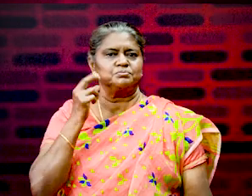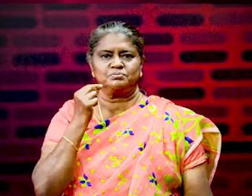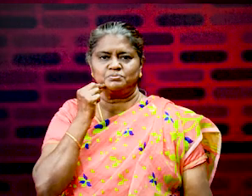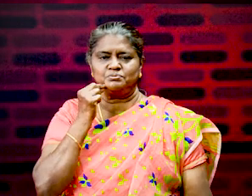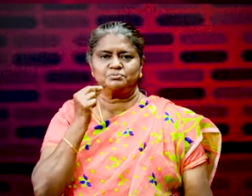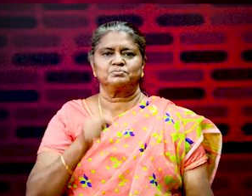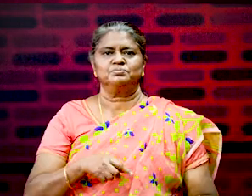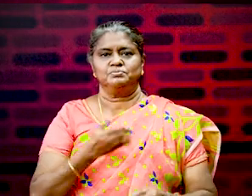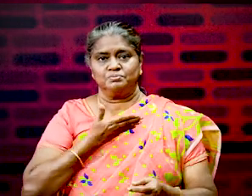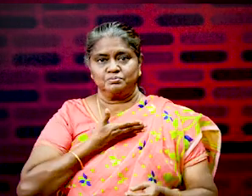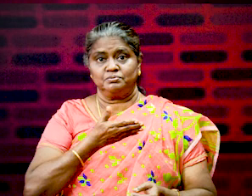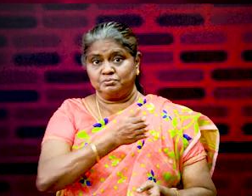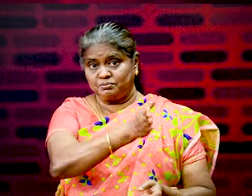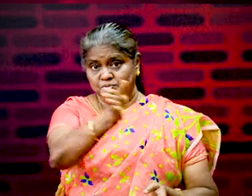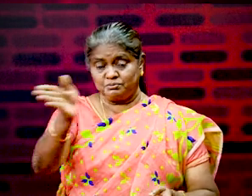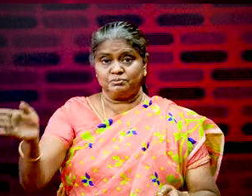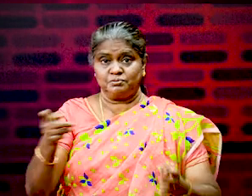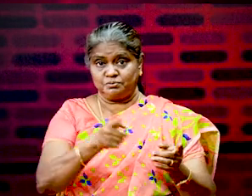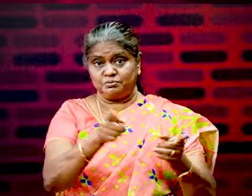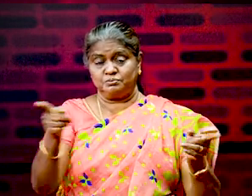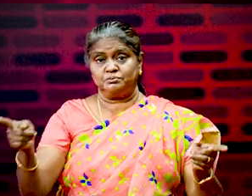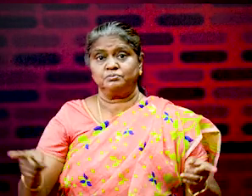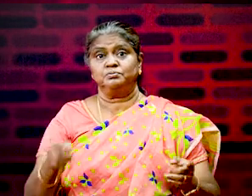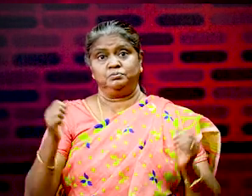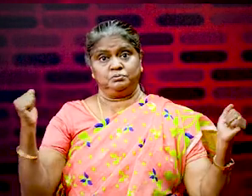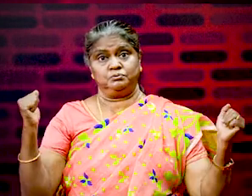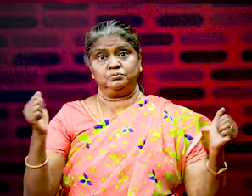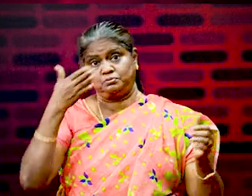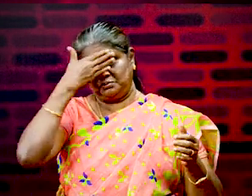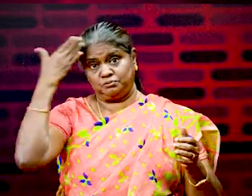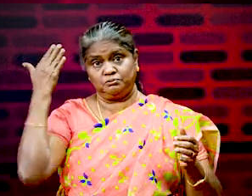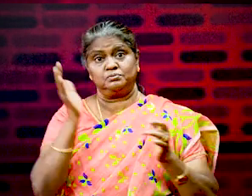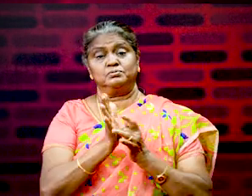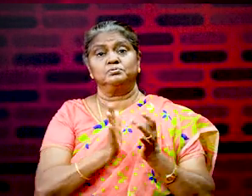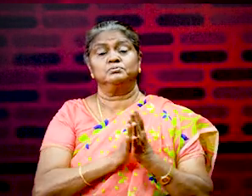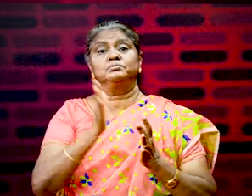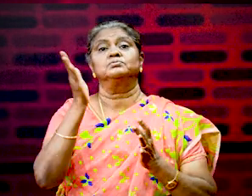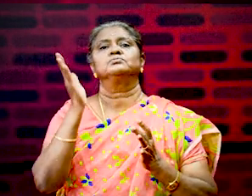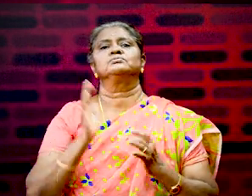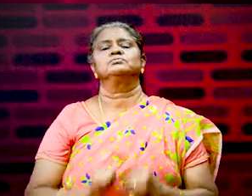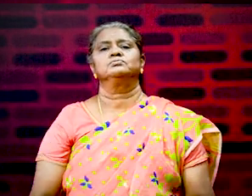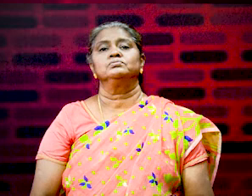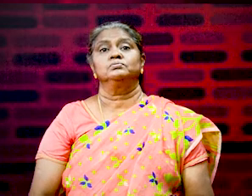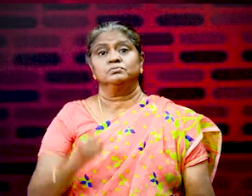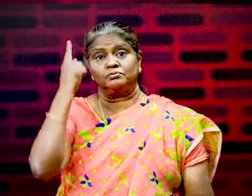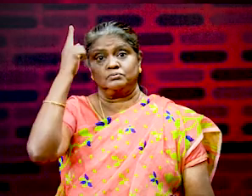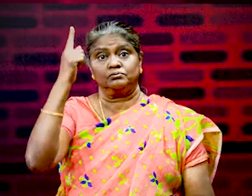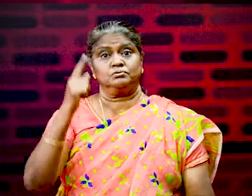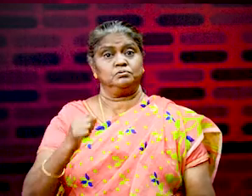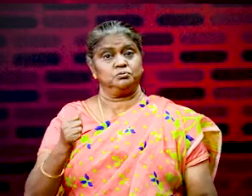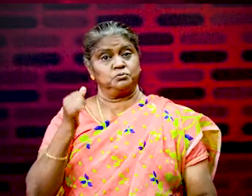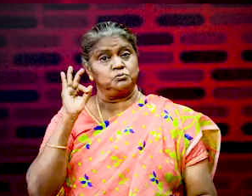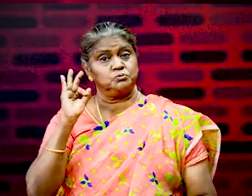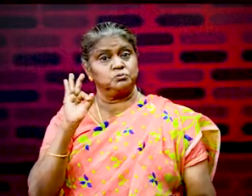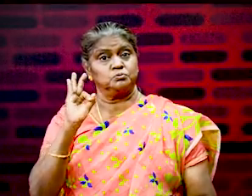My dear brothers and sisters, I bring greetings to you in the powerful name of our Lord and Savior, Jesus Christ. God is